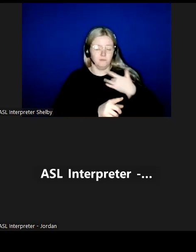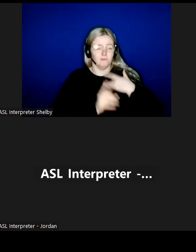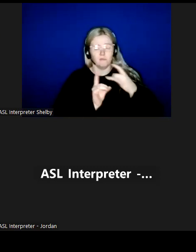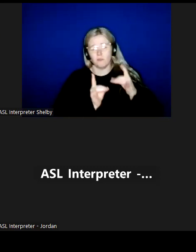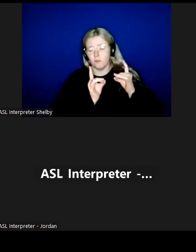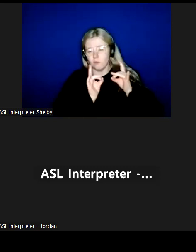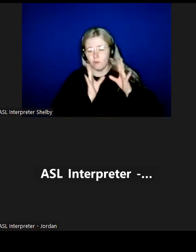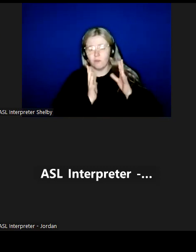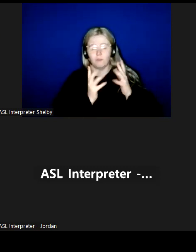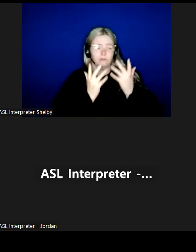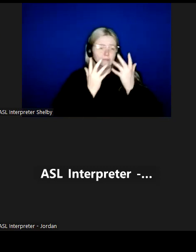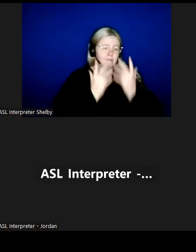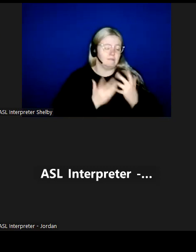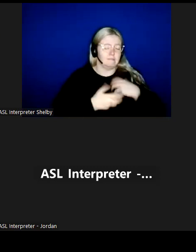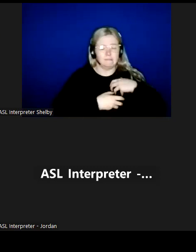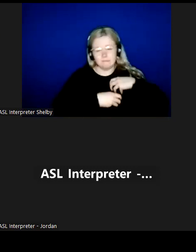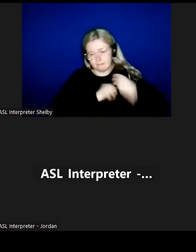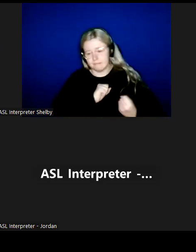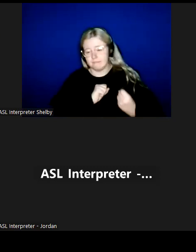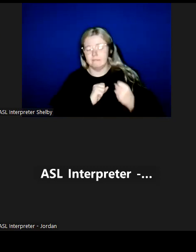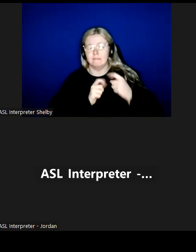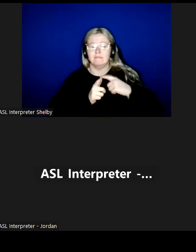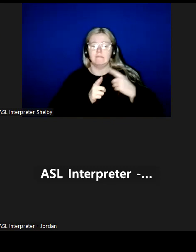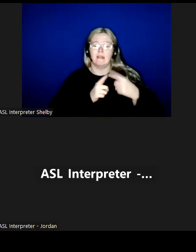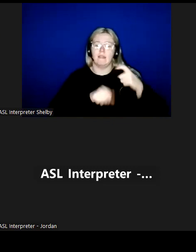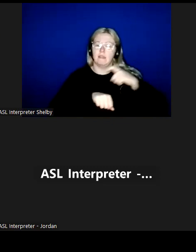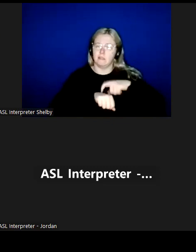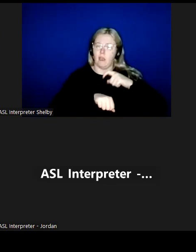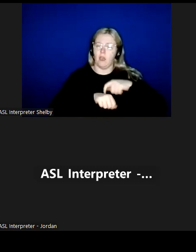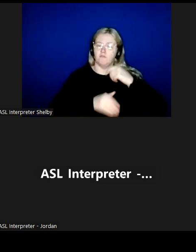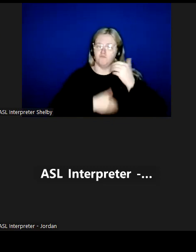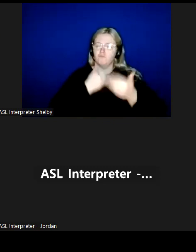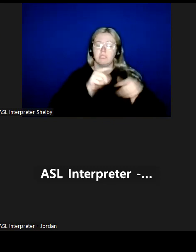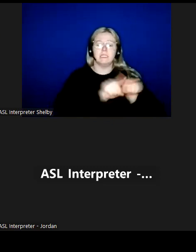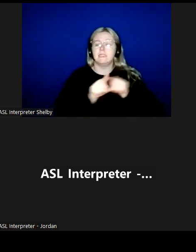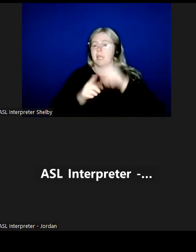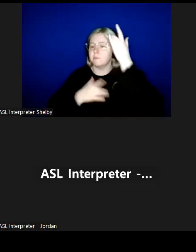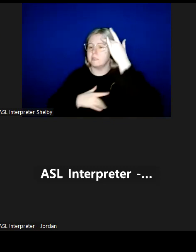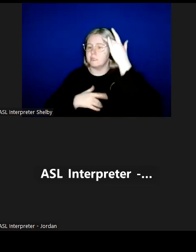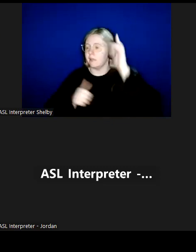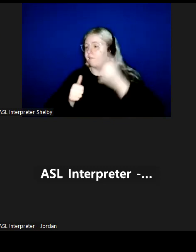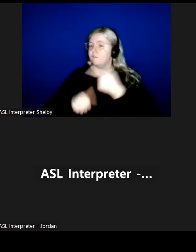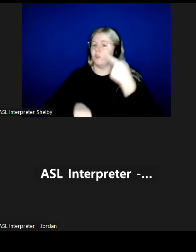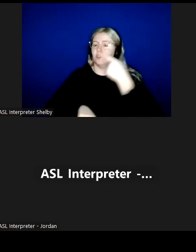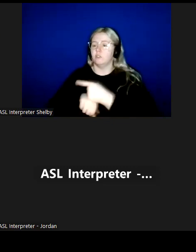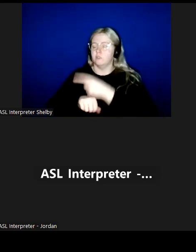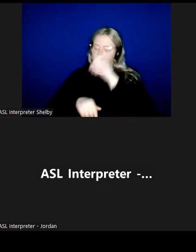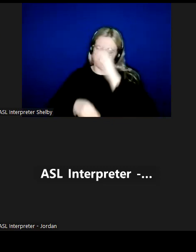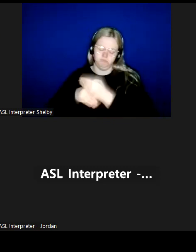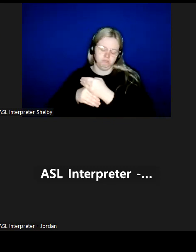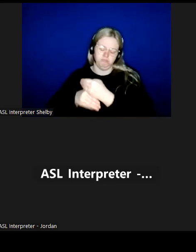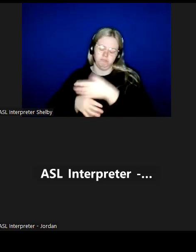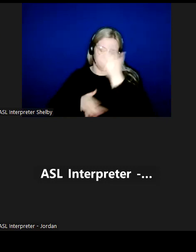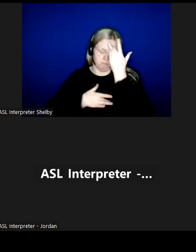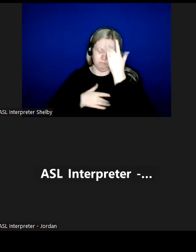that over time is kind of like the flu, right? The first day you get the flu, it kind of knocks you out, and over time you get better